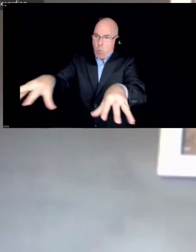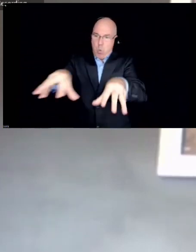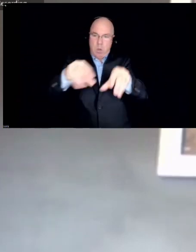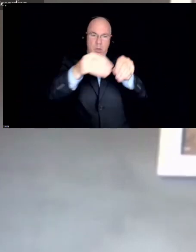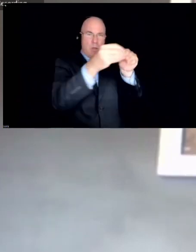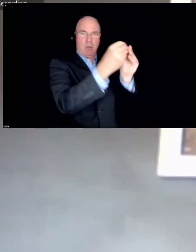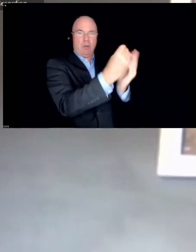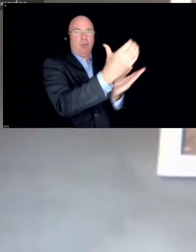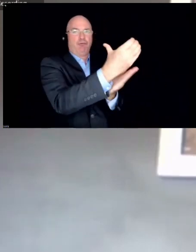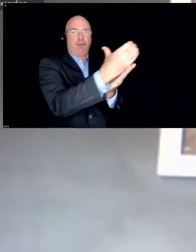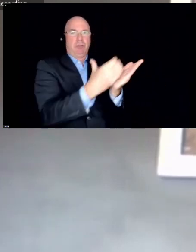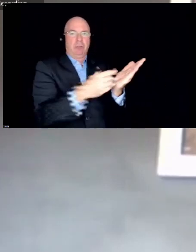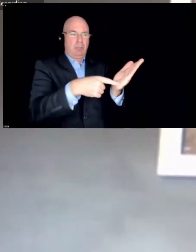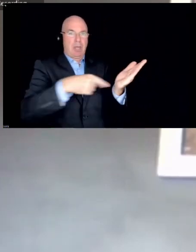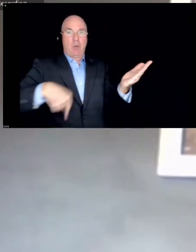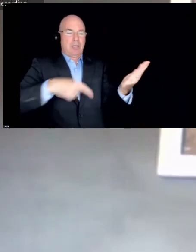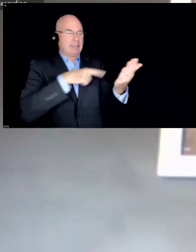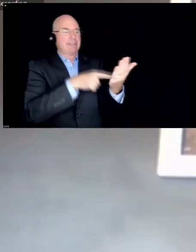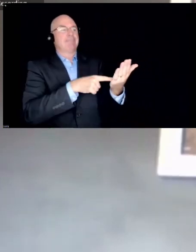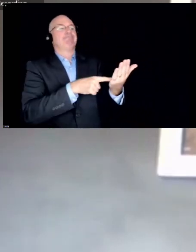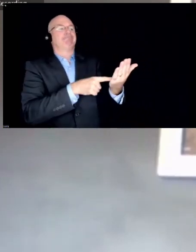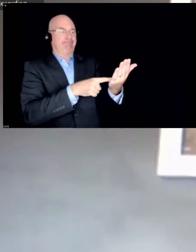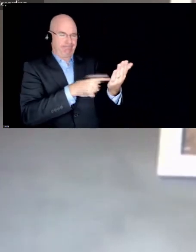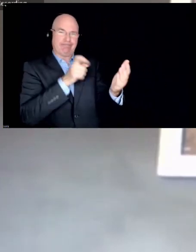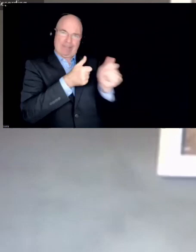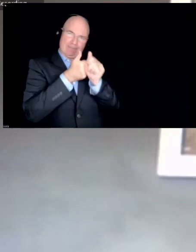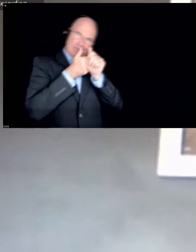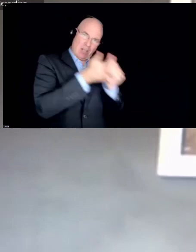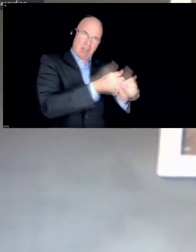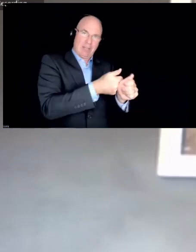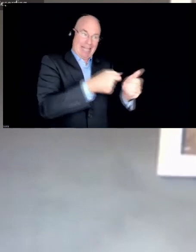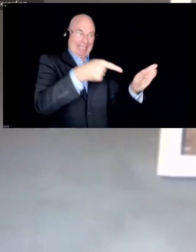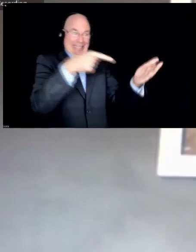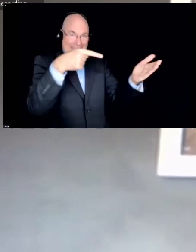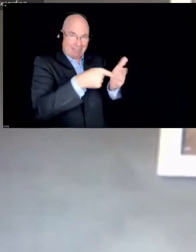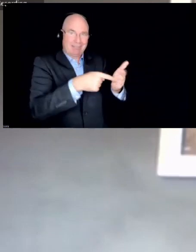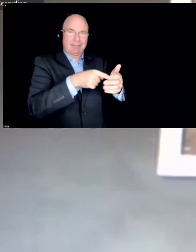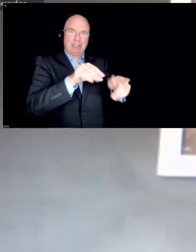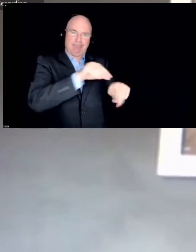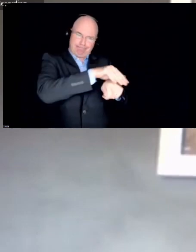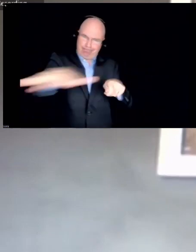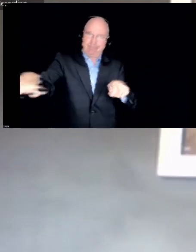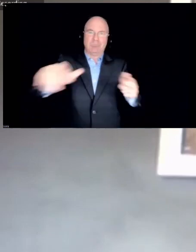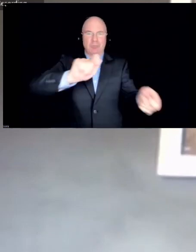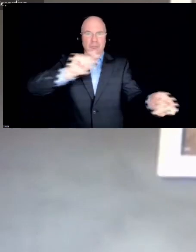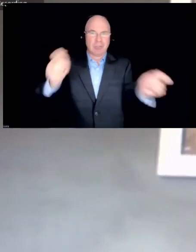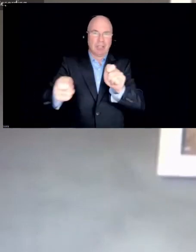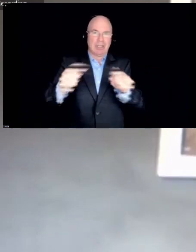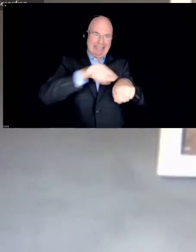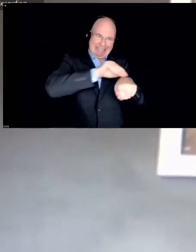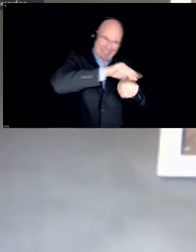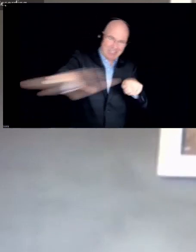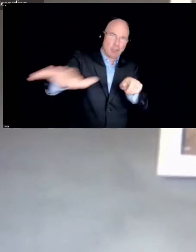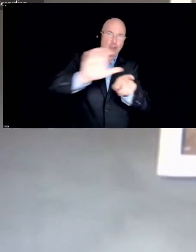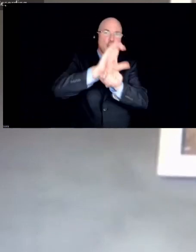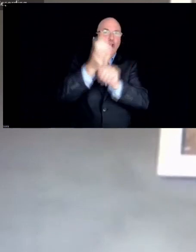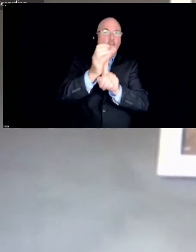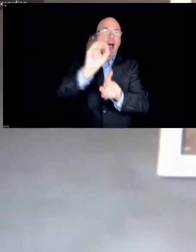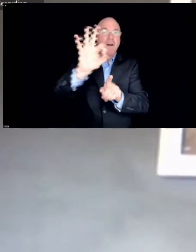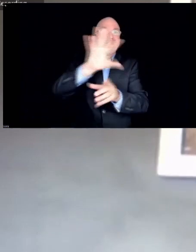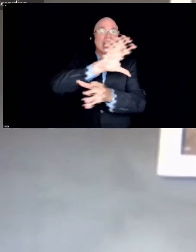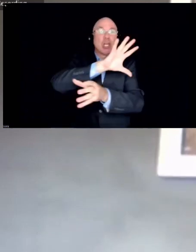can then hold ourselves accountable to, that will be a driver to change the culture of inclusion at every level of